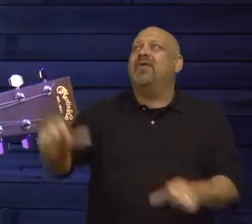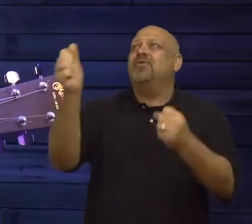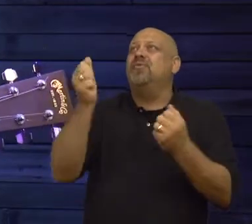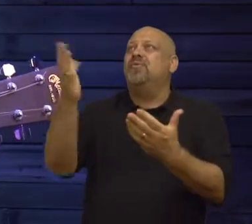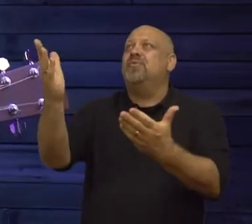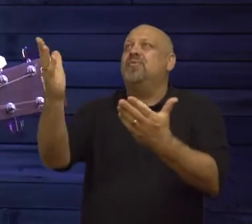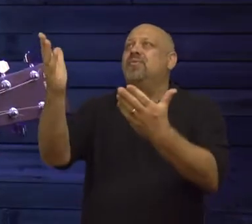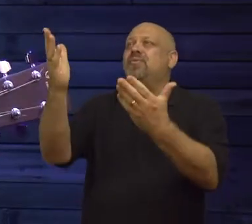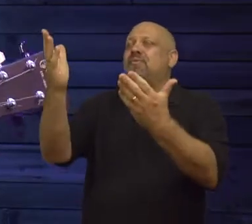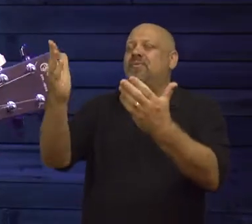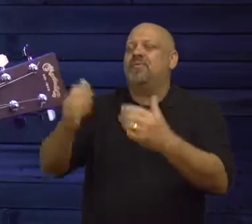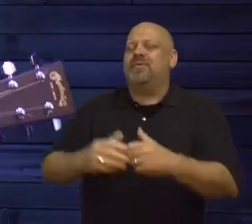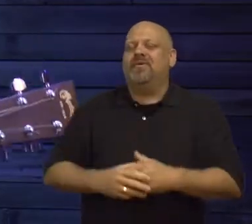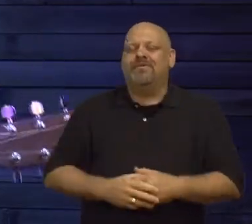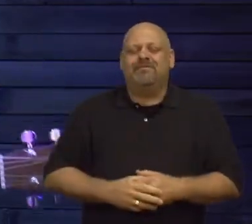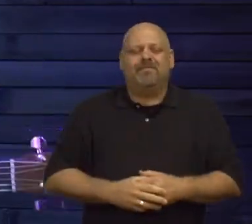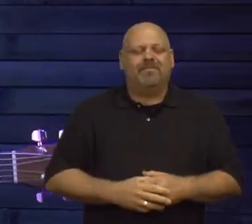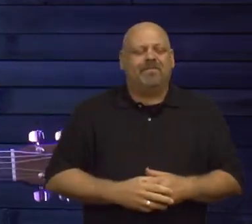one like you.